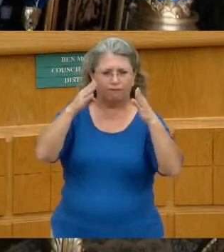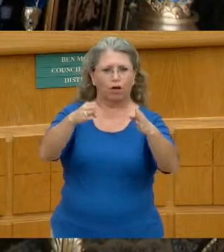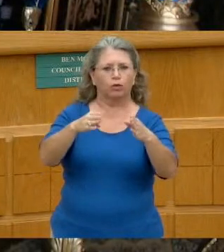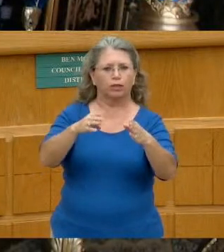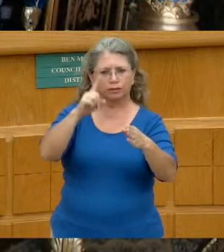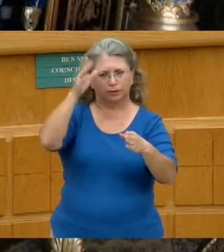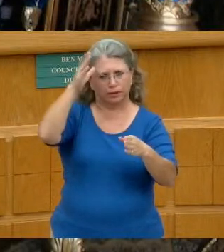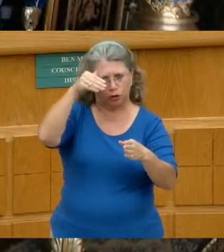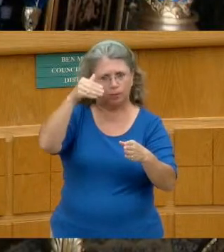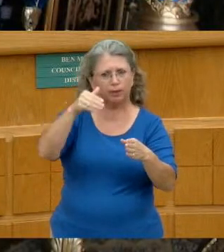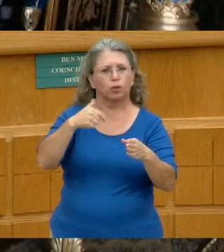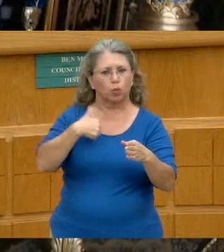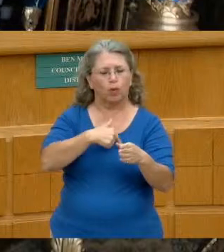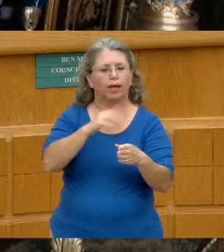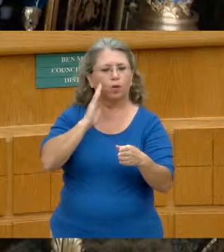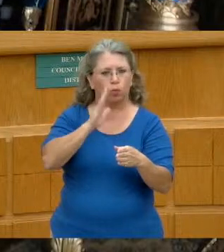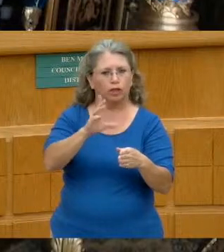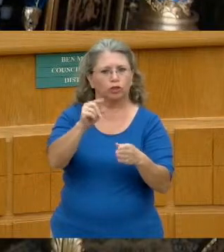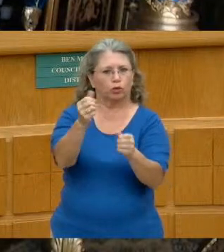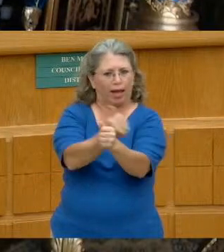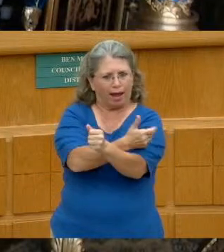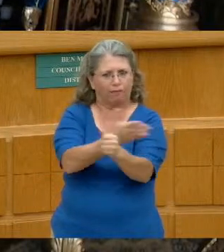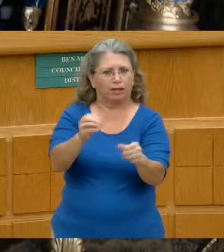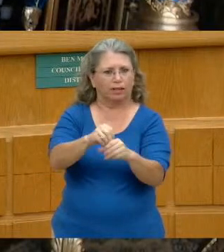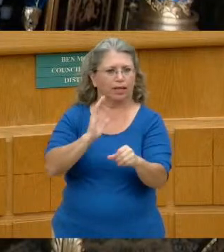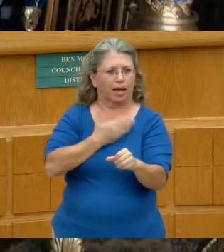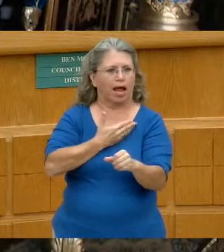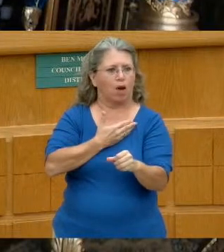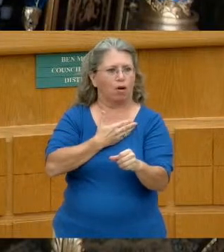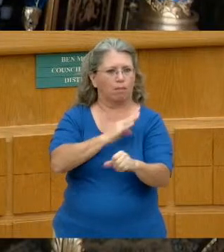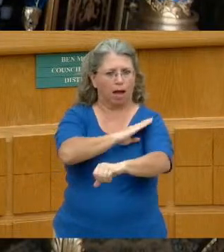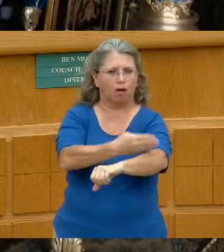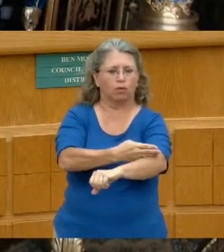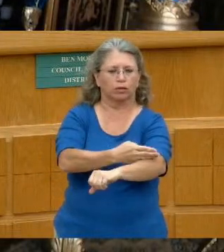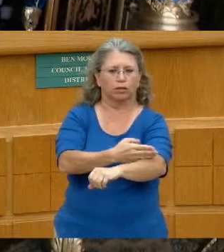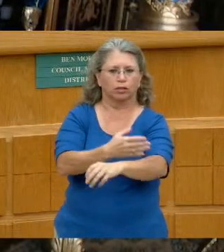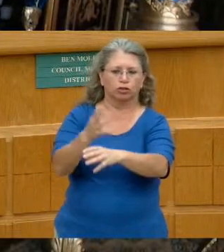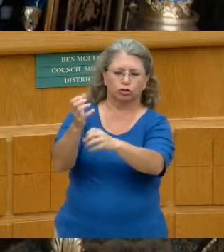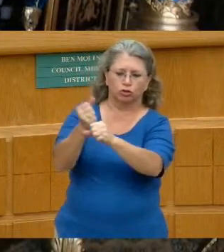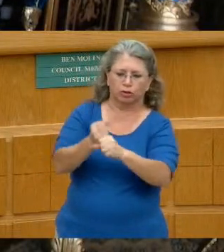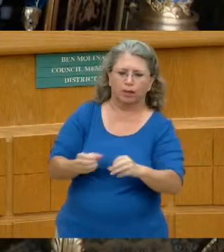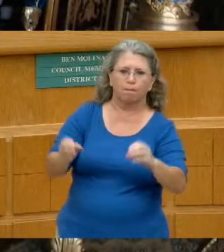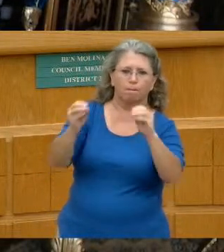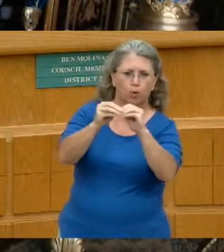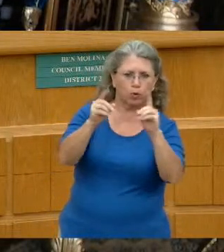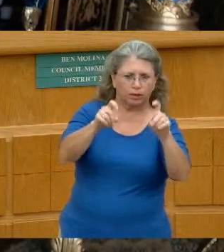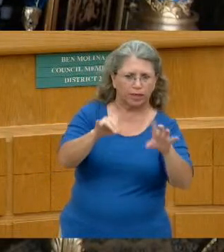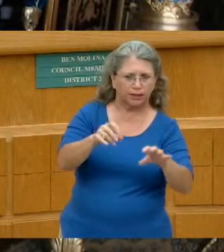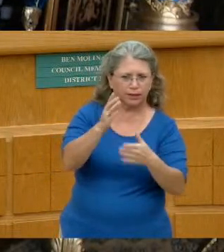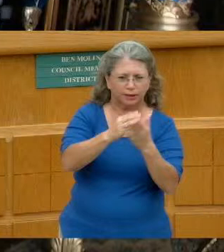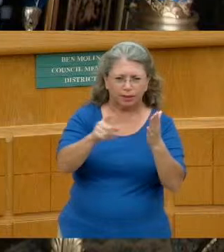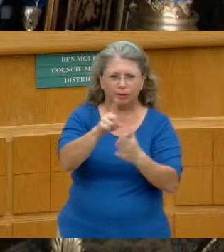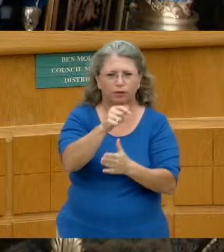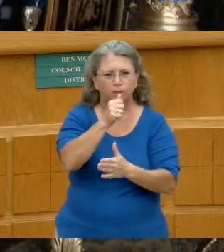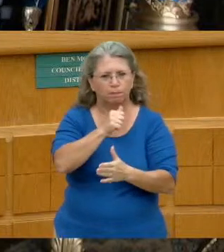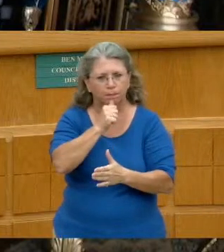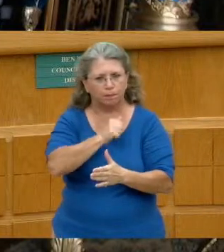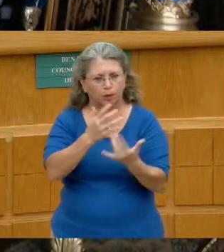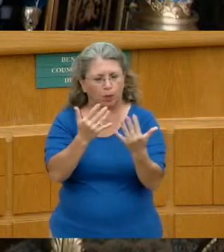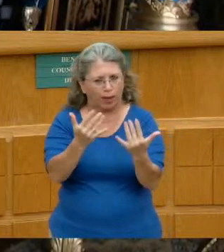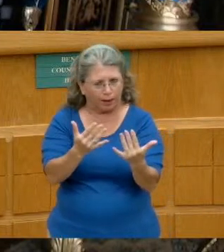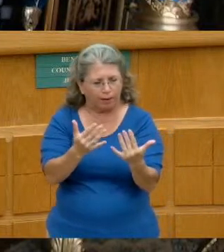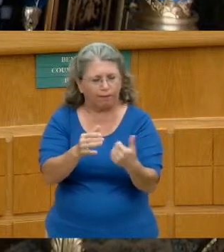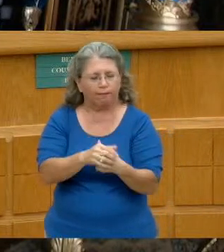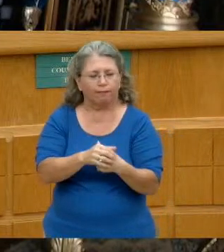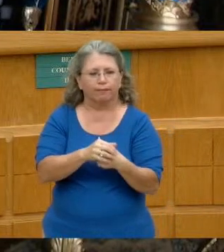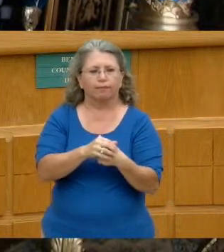are going to do everything in our power possible to get increased testing for those of you that are patiently waiting, to make certain that